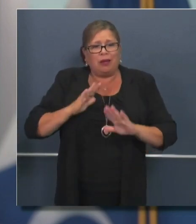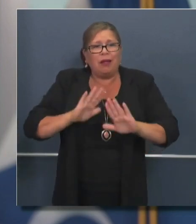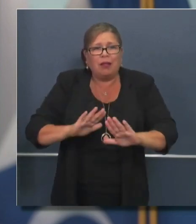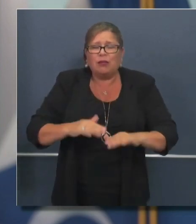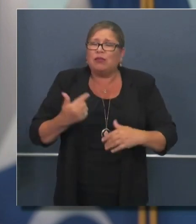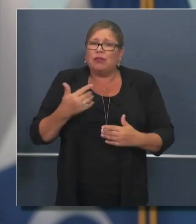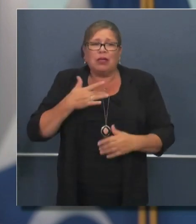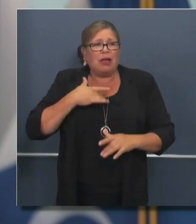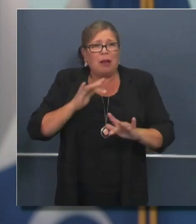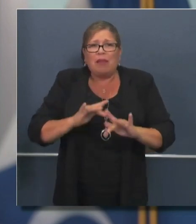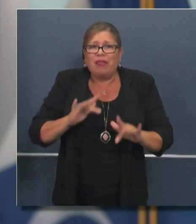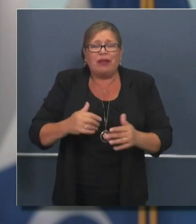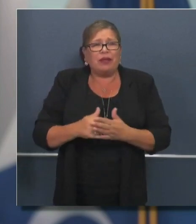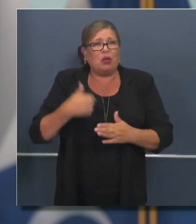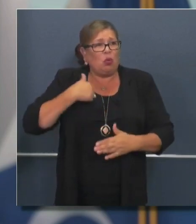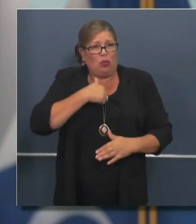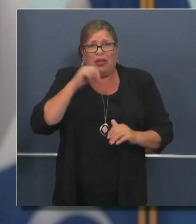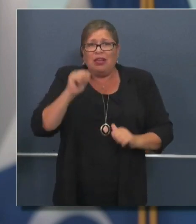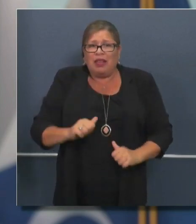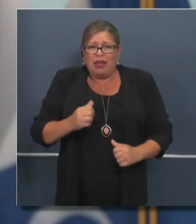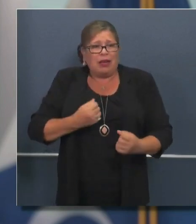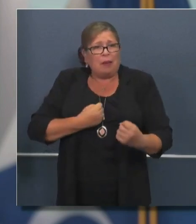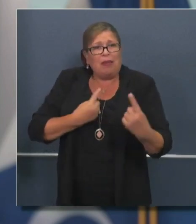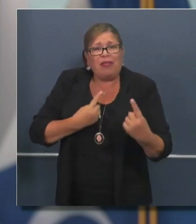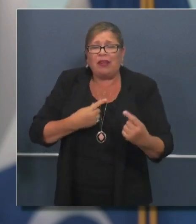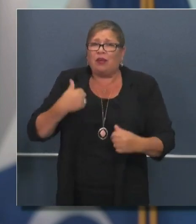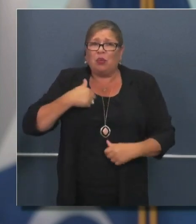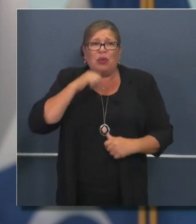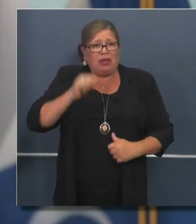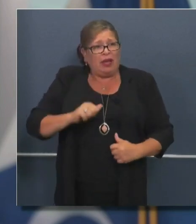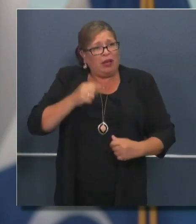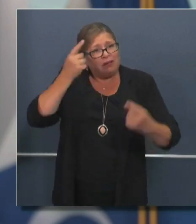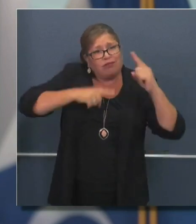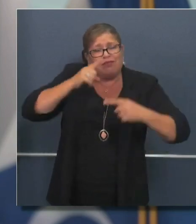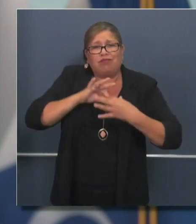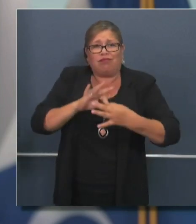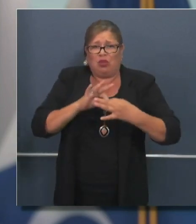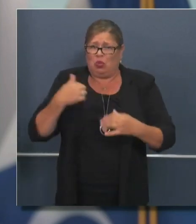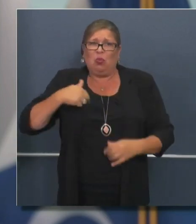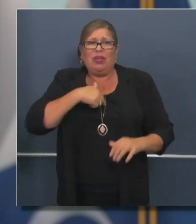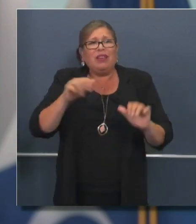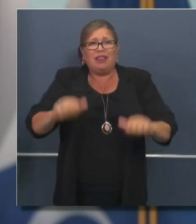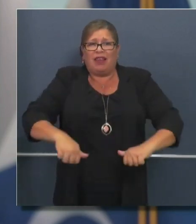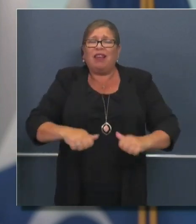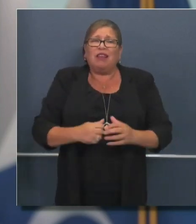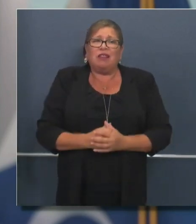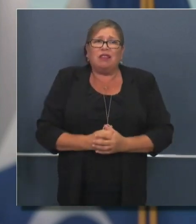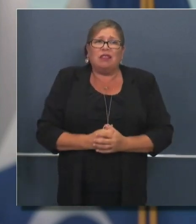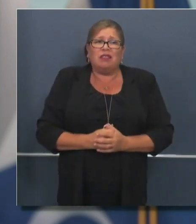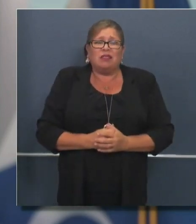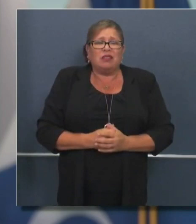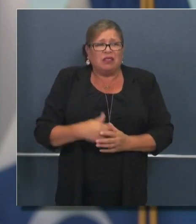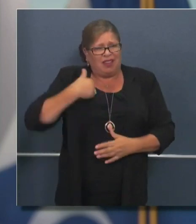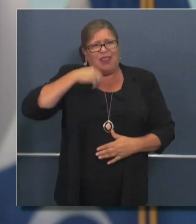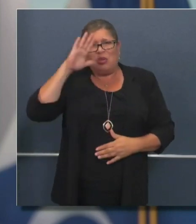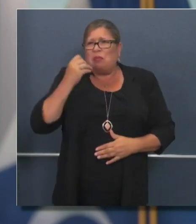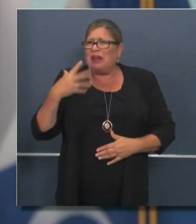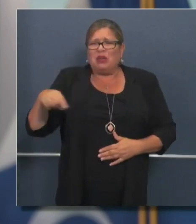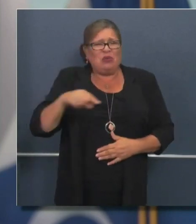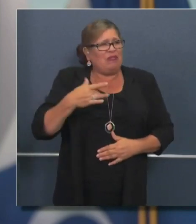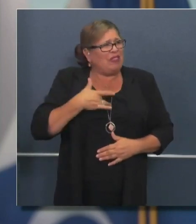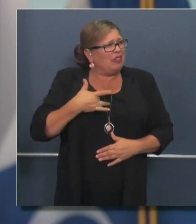collaborative. And so this moment weighs heavily, I know, in the hearts of so many. There's deep anger, there's